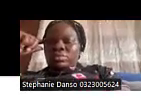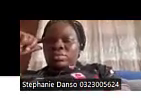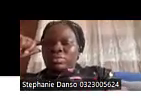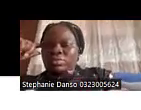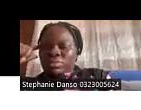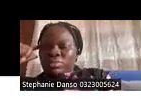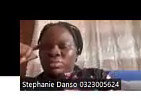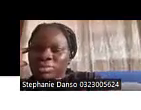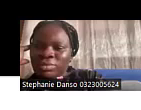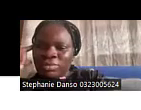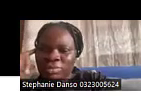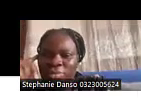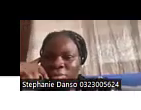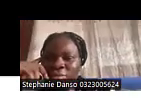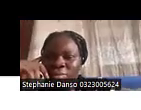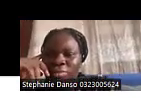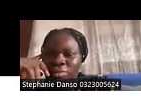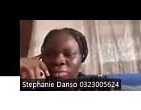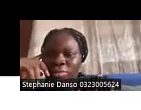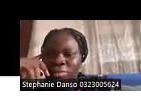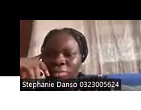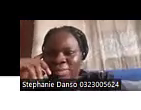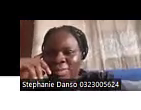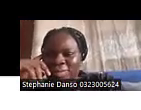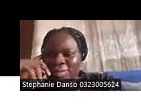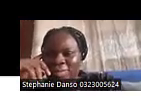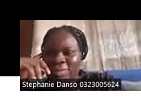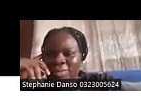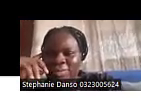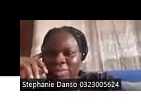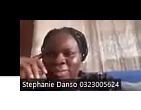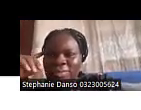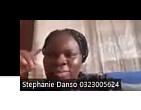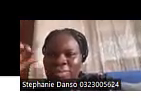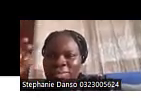Precious, can you spell Etonam? Can you spell feed?